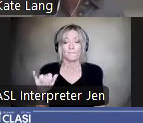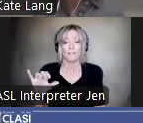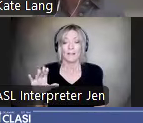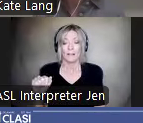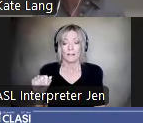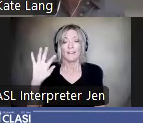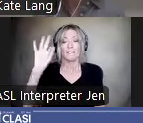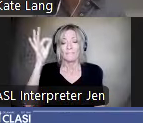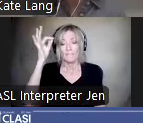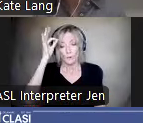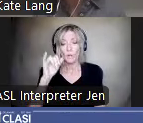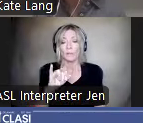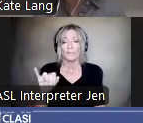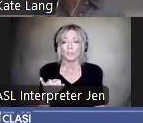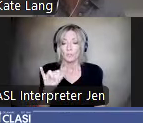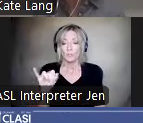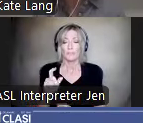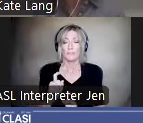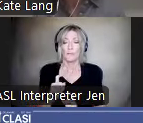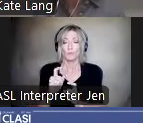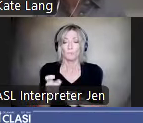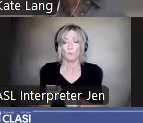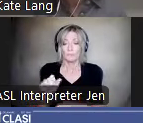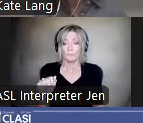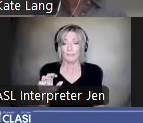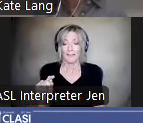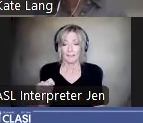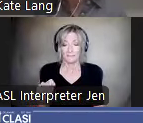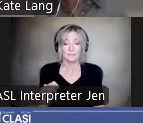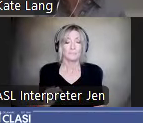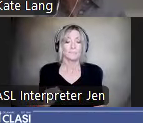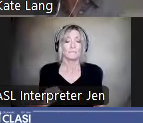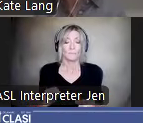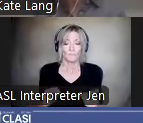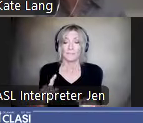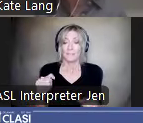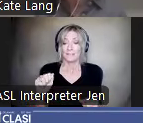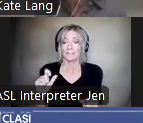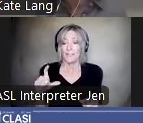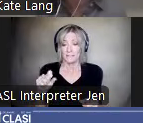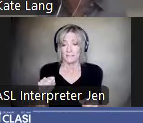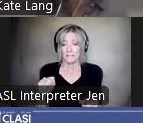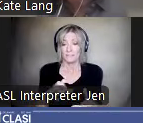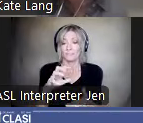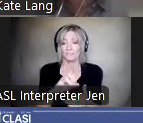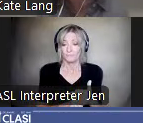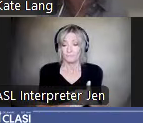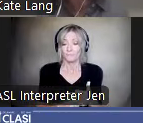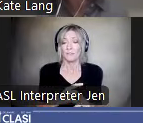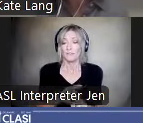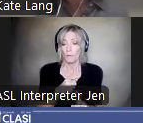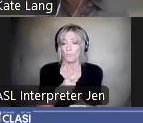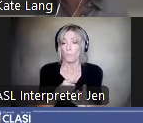Federal Insurance Contribution Act. So these are taxes that are taken out of people's